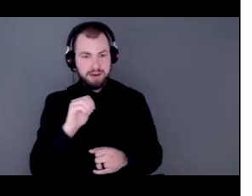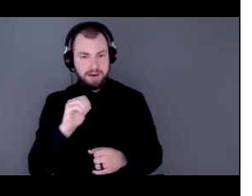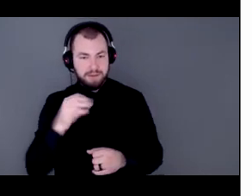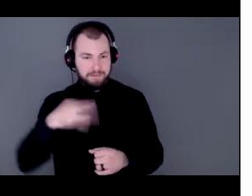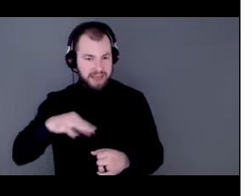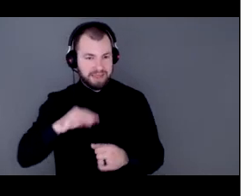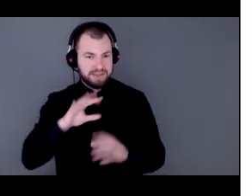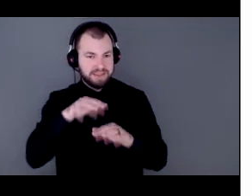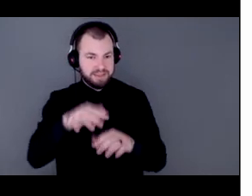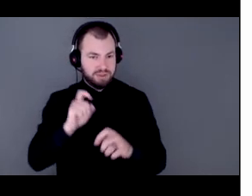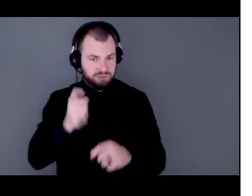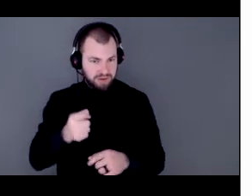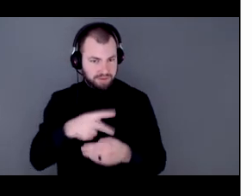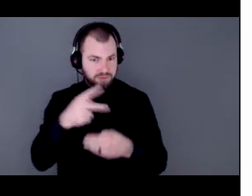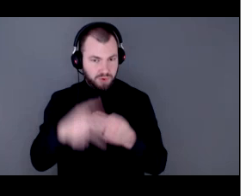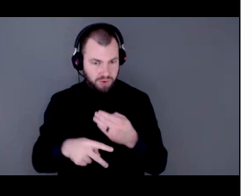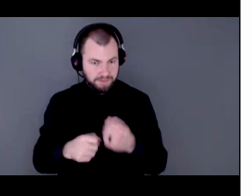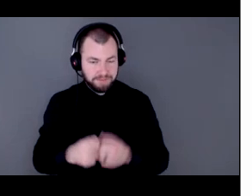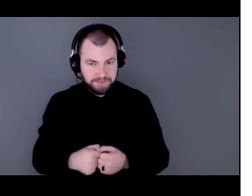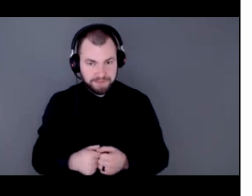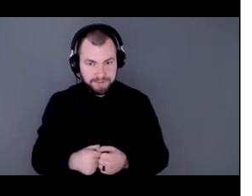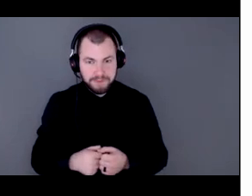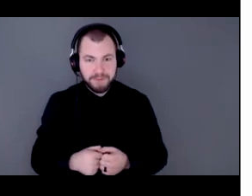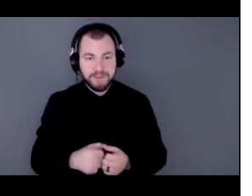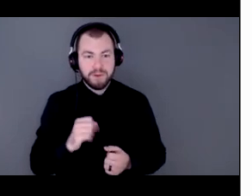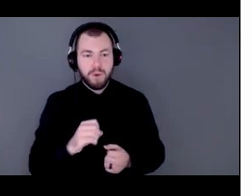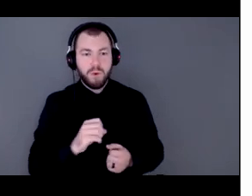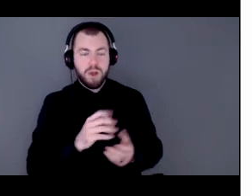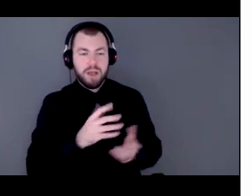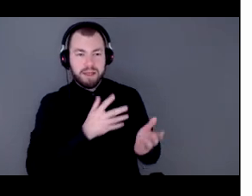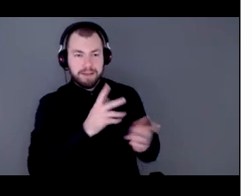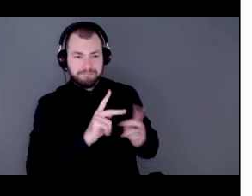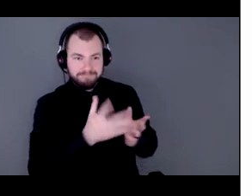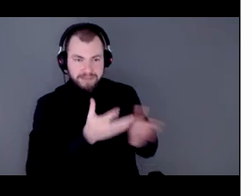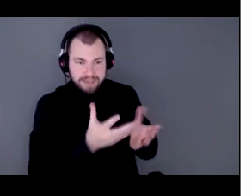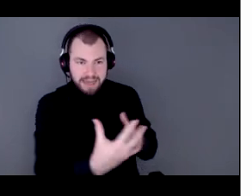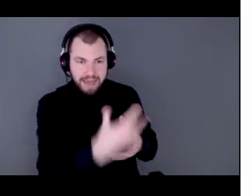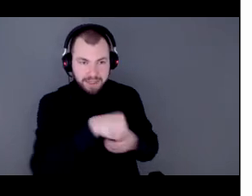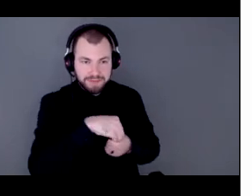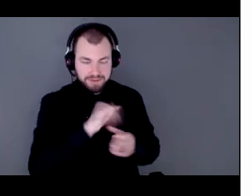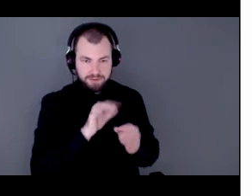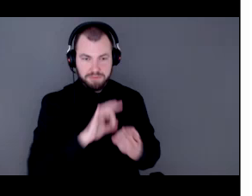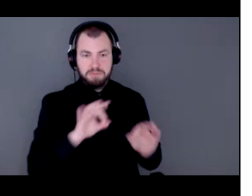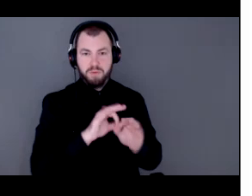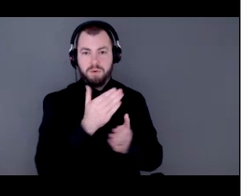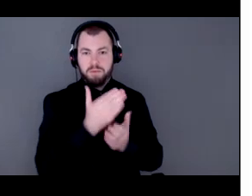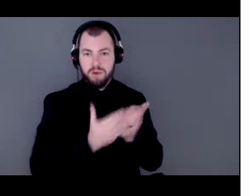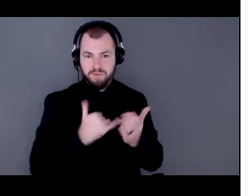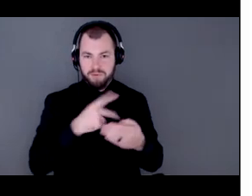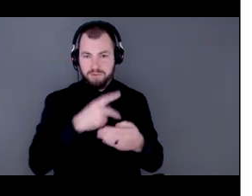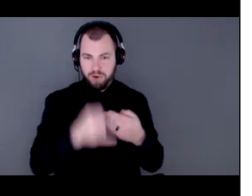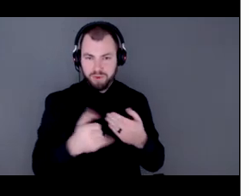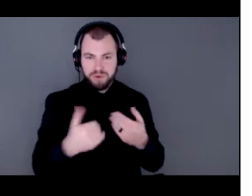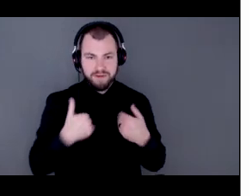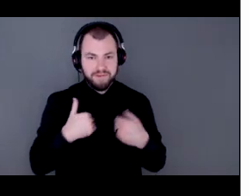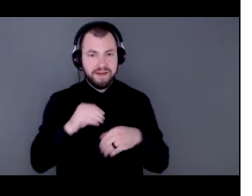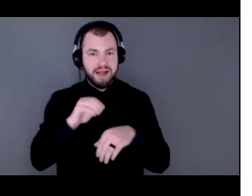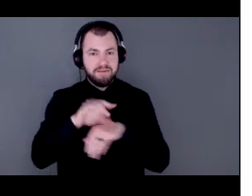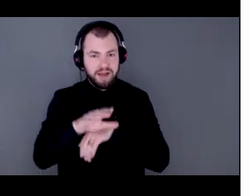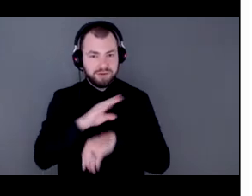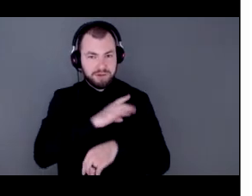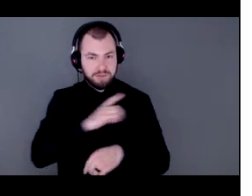also have stakeholder engagement, which is a very important part of our project. So we have an advisory board, which include members from